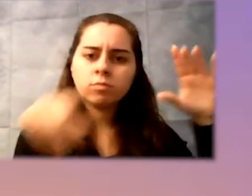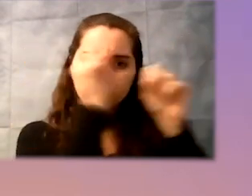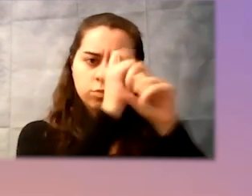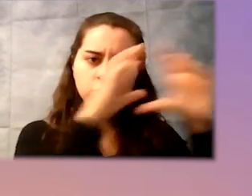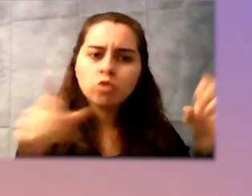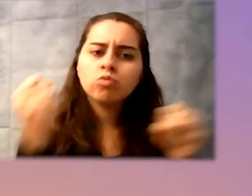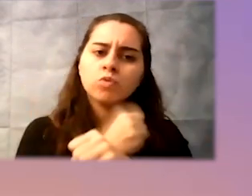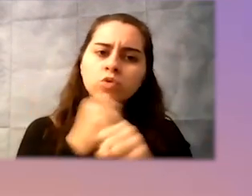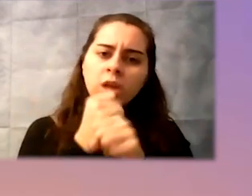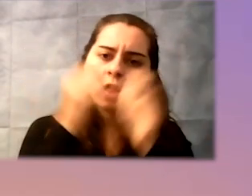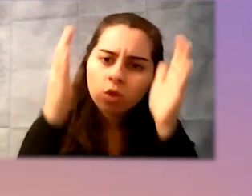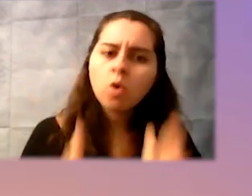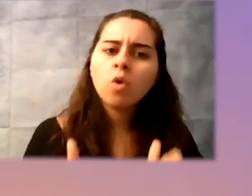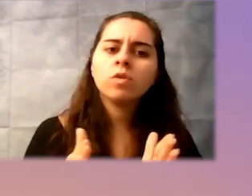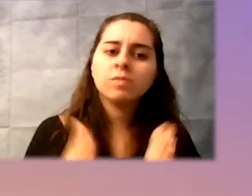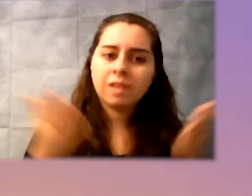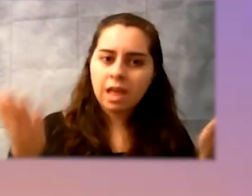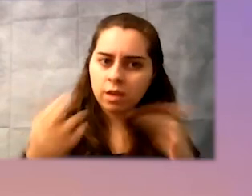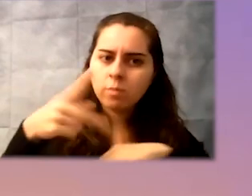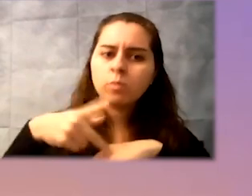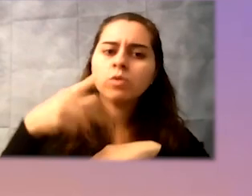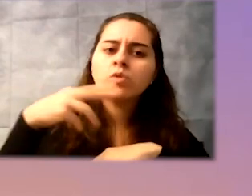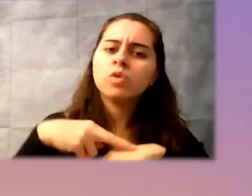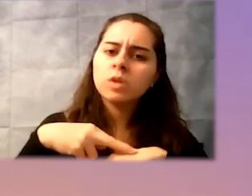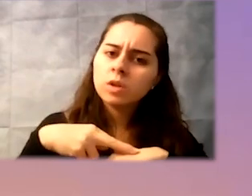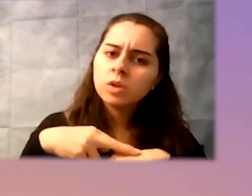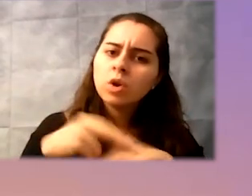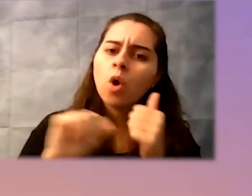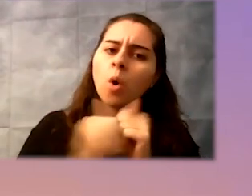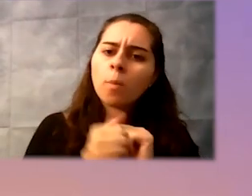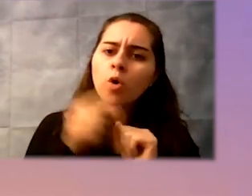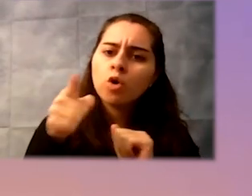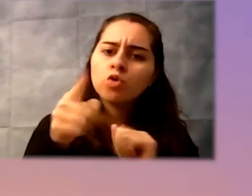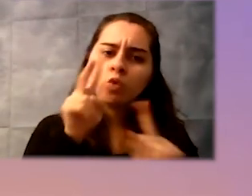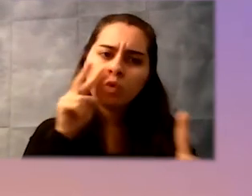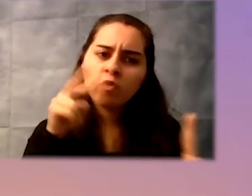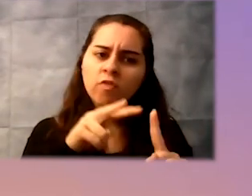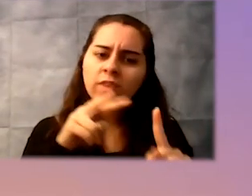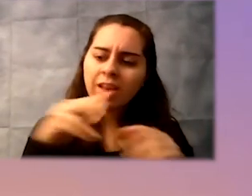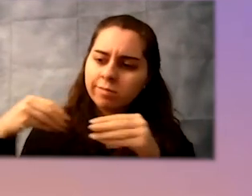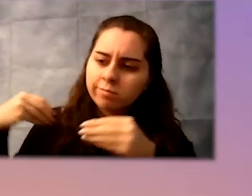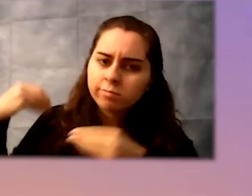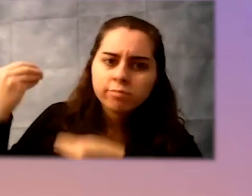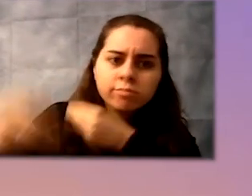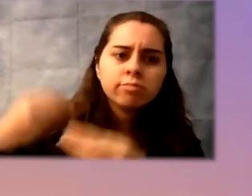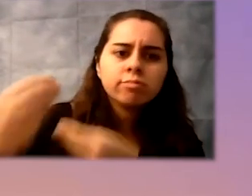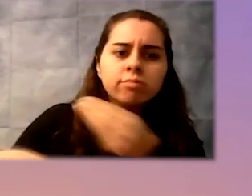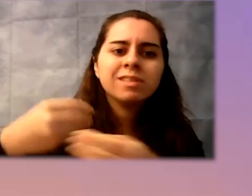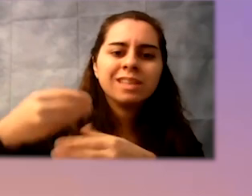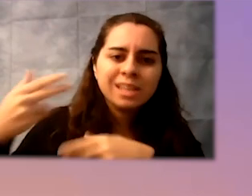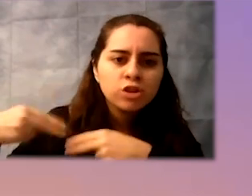activist and advocate based in Puerto Rico, how you see the trajectory, the importance, and the challenges